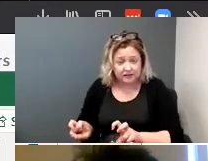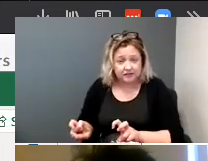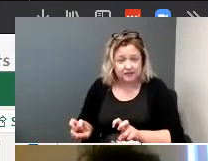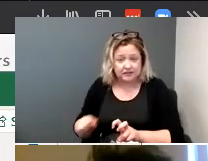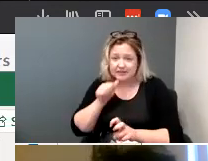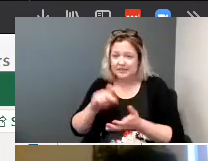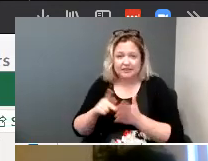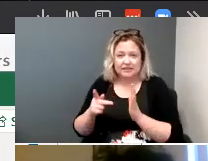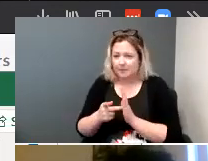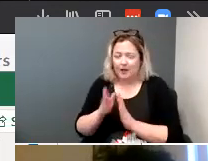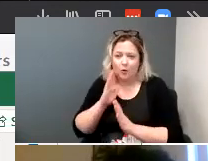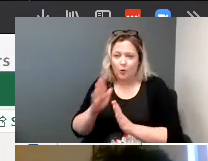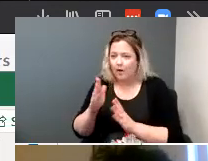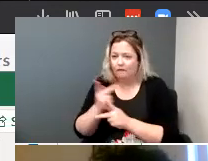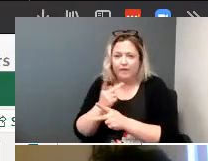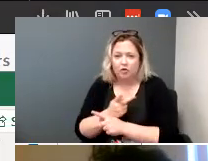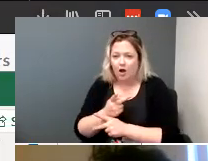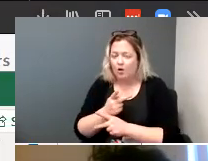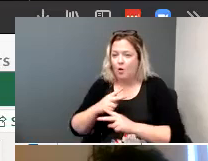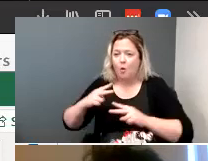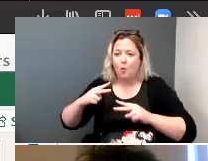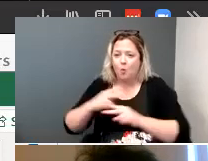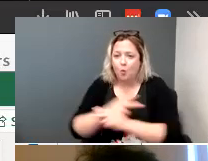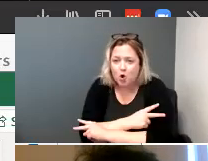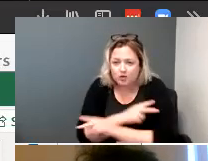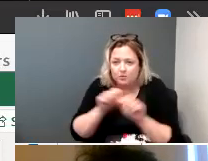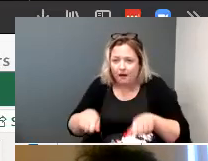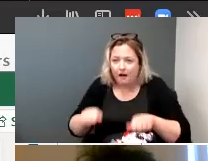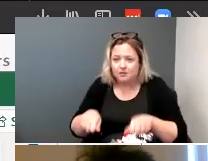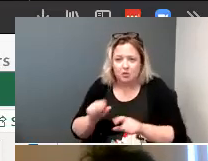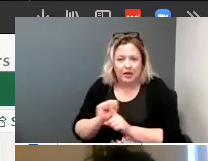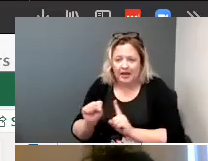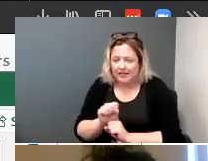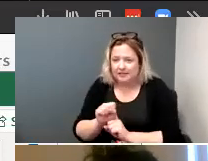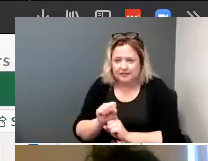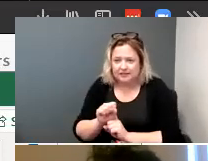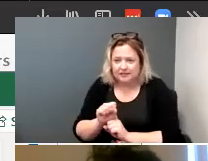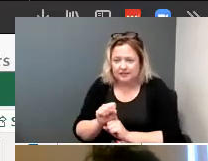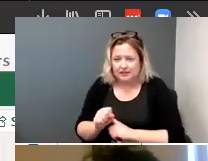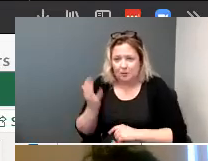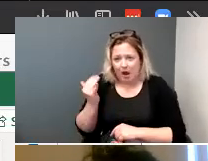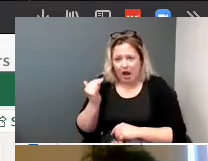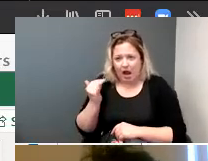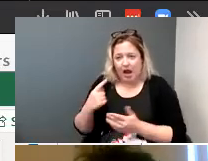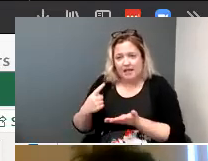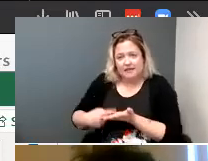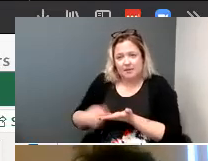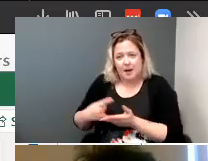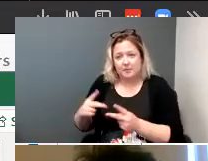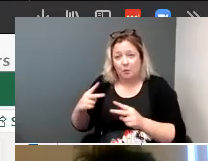worst possible case of that algorithm, because that worst case can sometimes be hard to